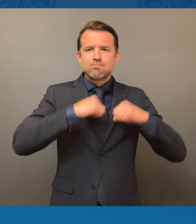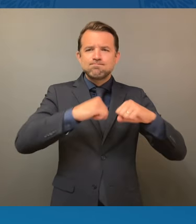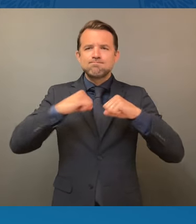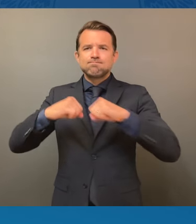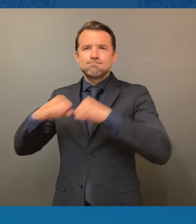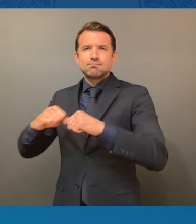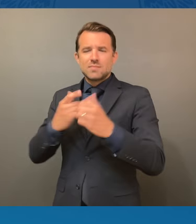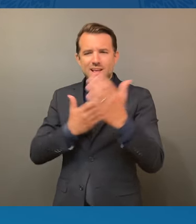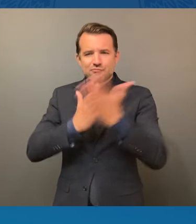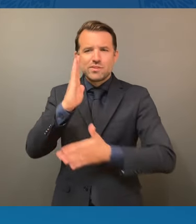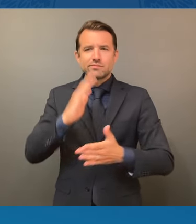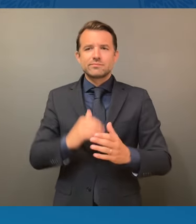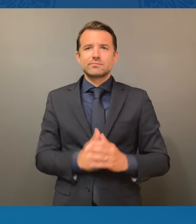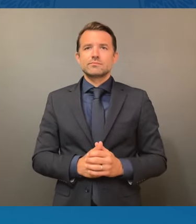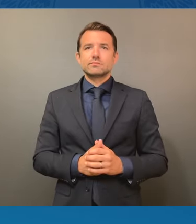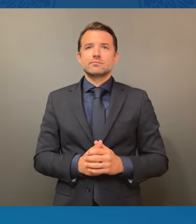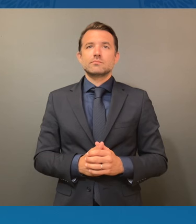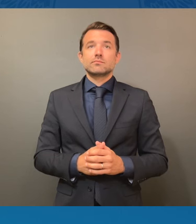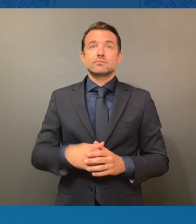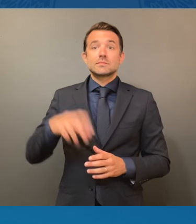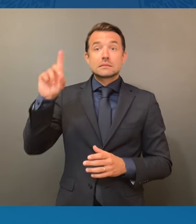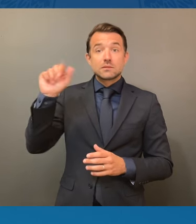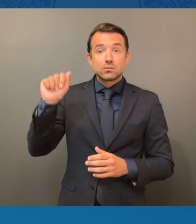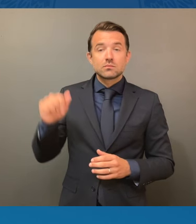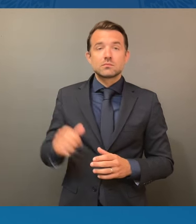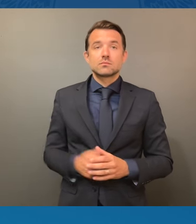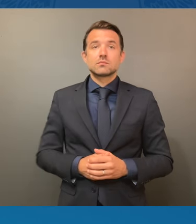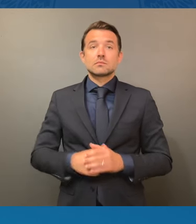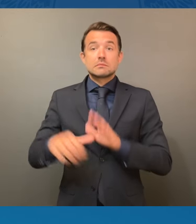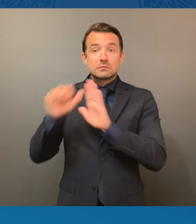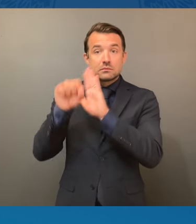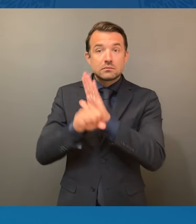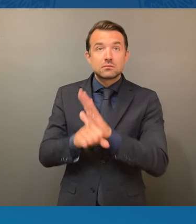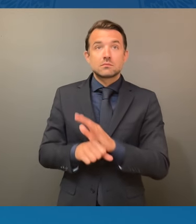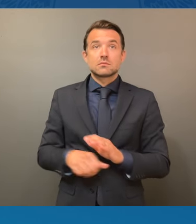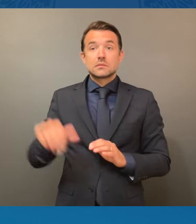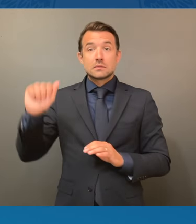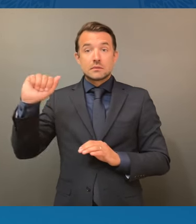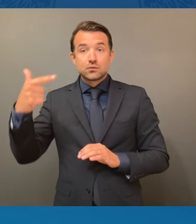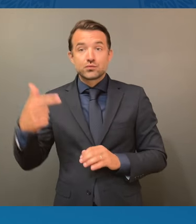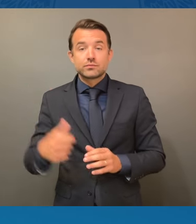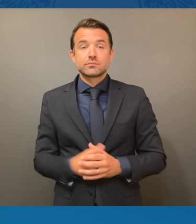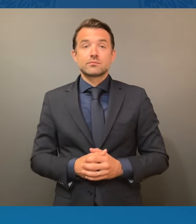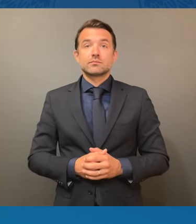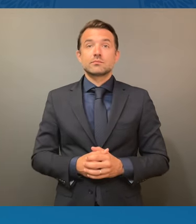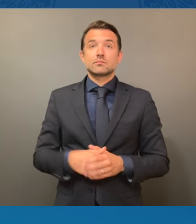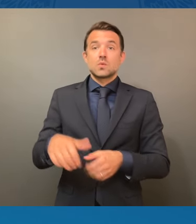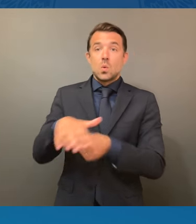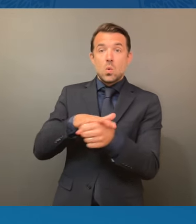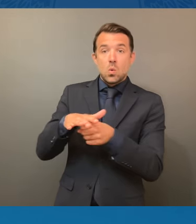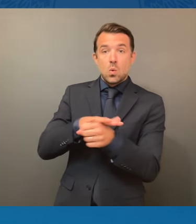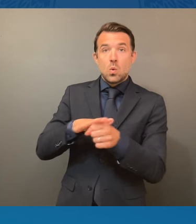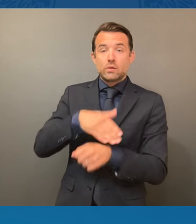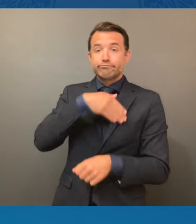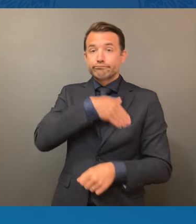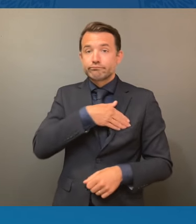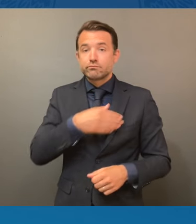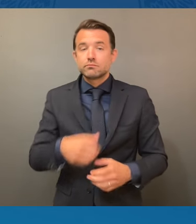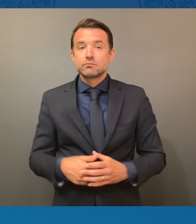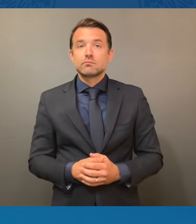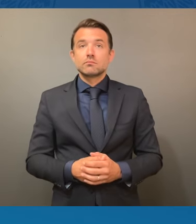district attorneys to state attorneys general, from local sheriffs to governors. And